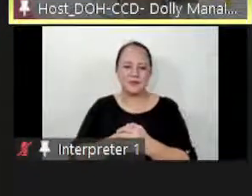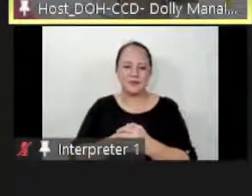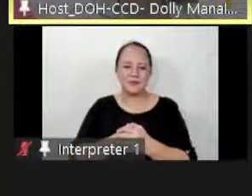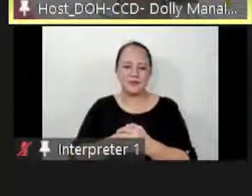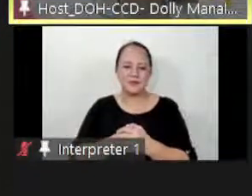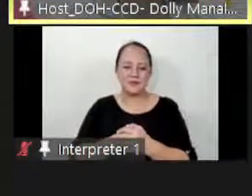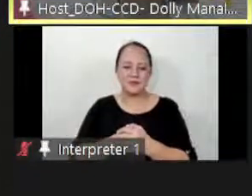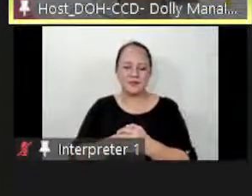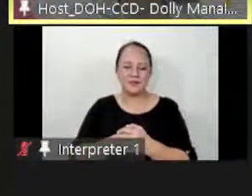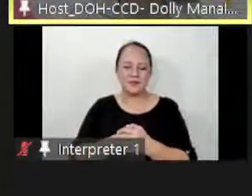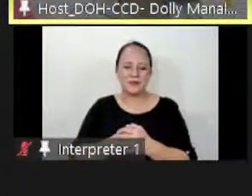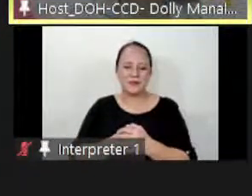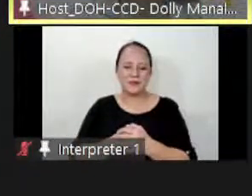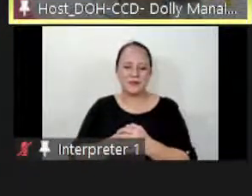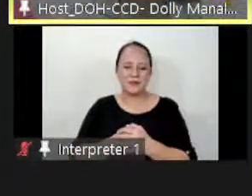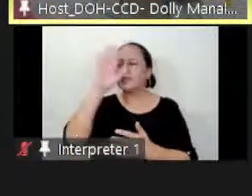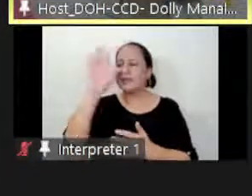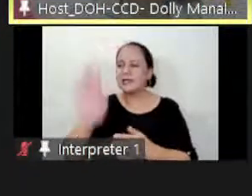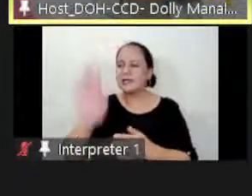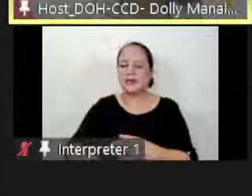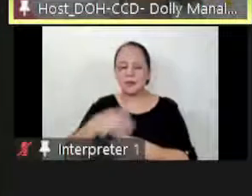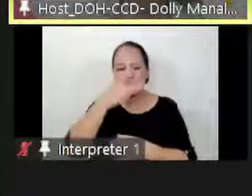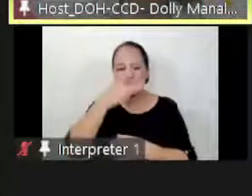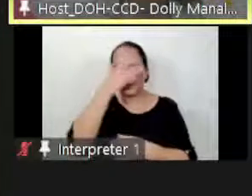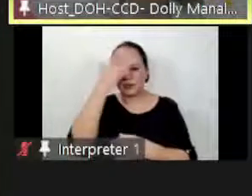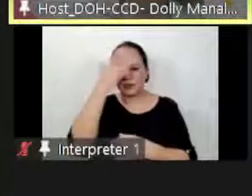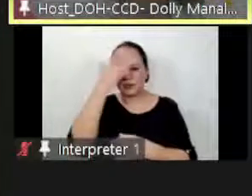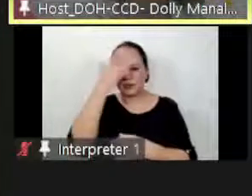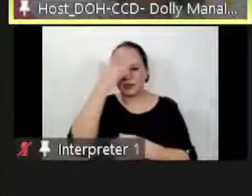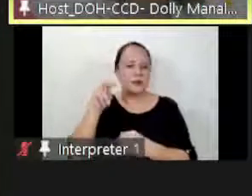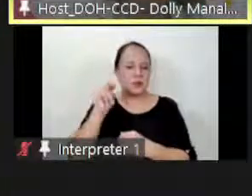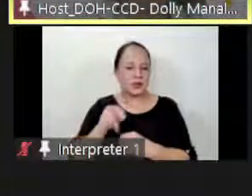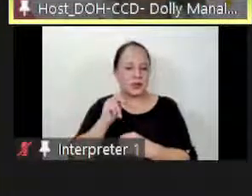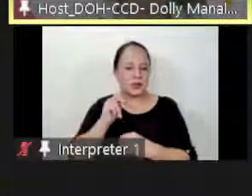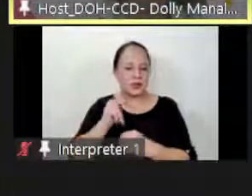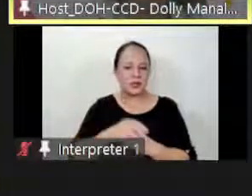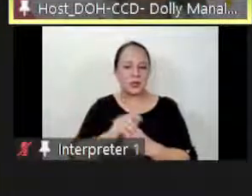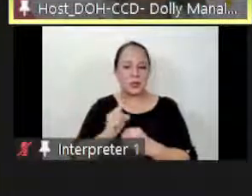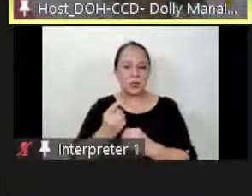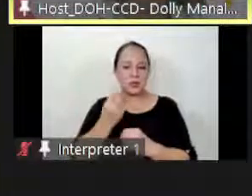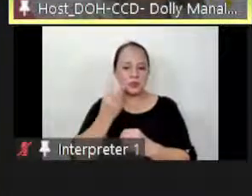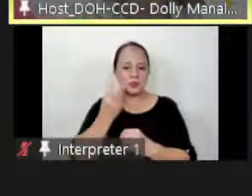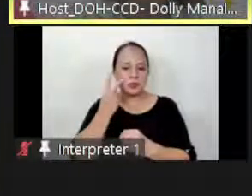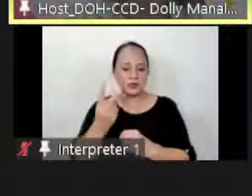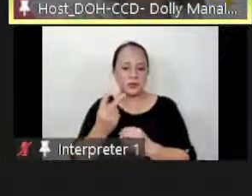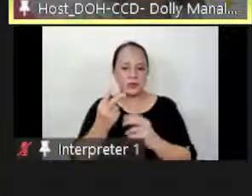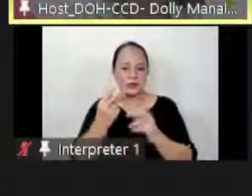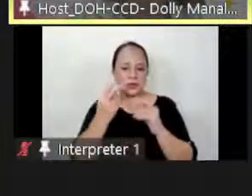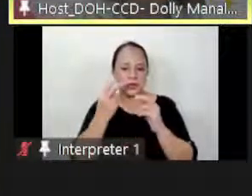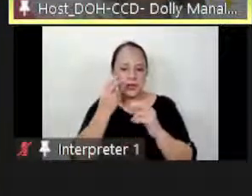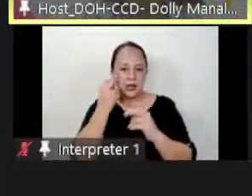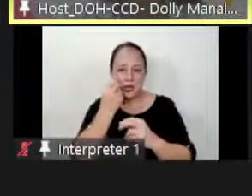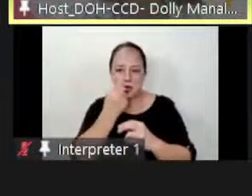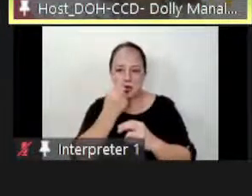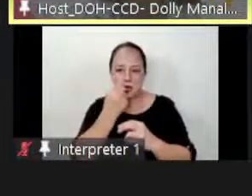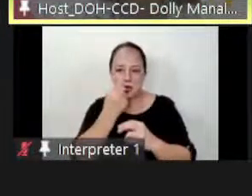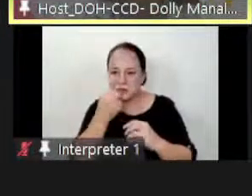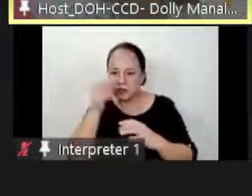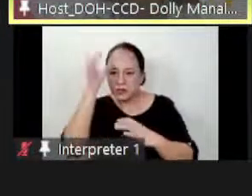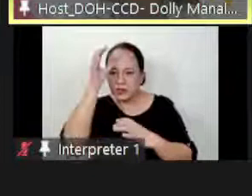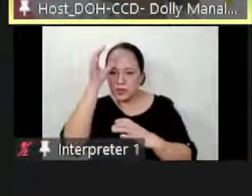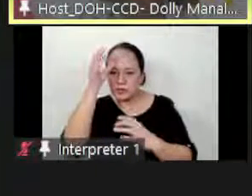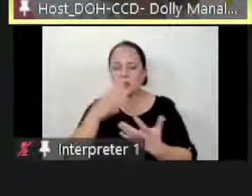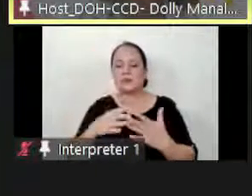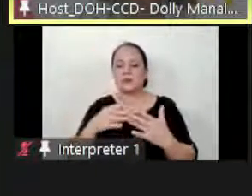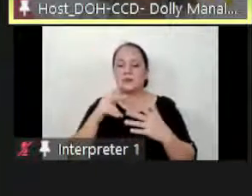May we never forget that we need only to look into the eyes of every cancer patient and